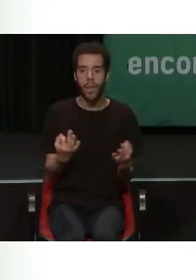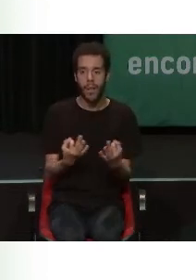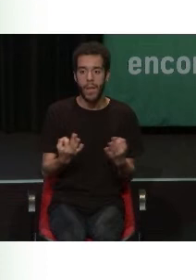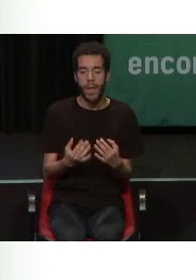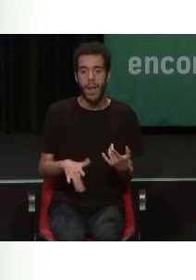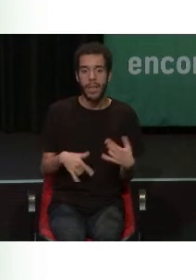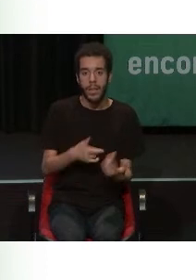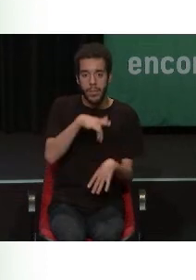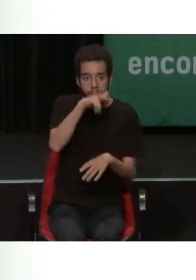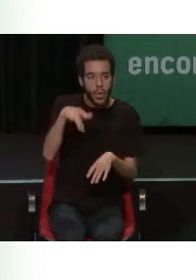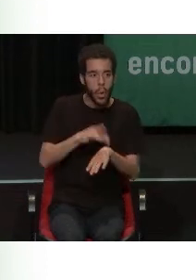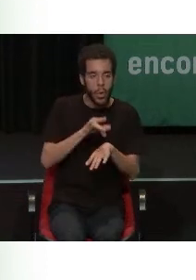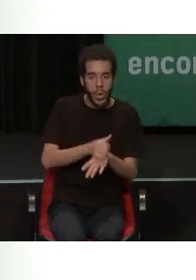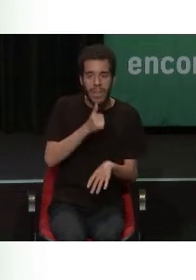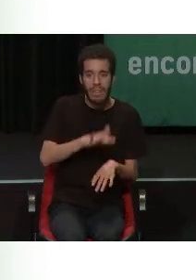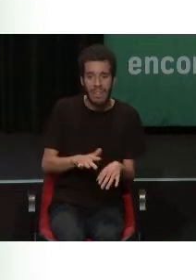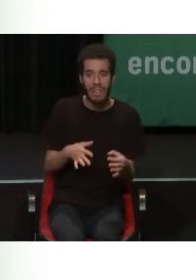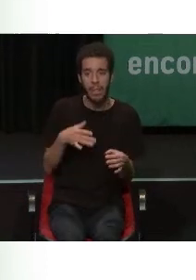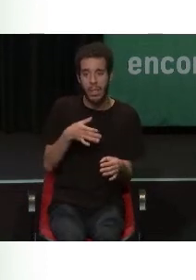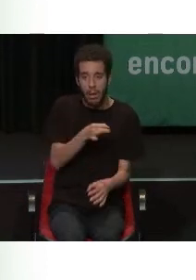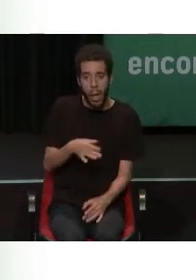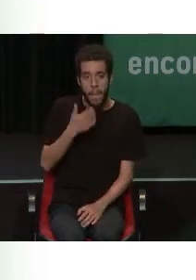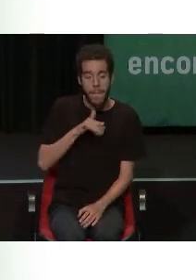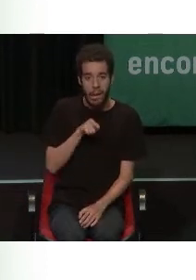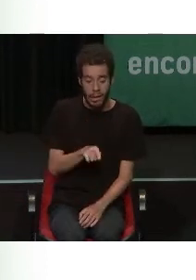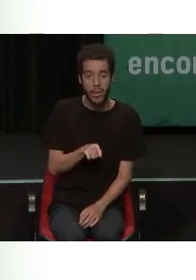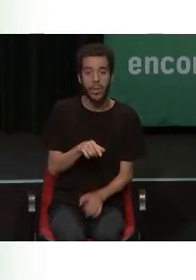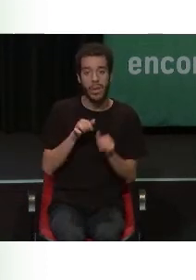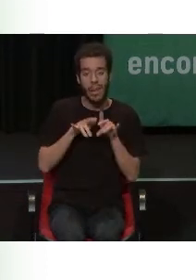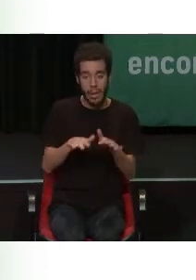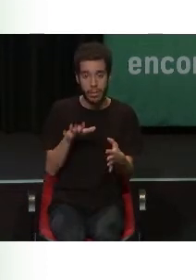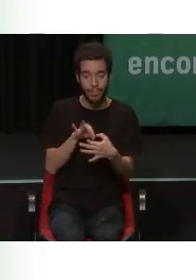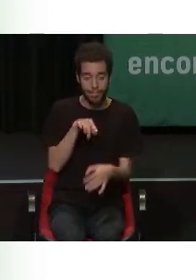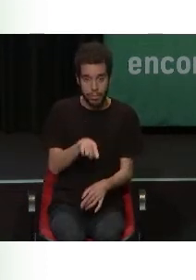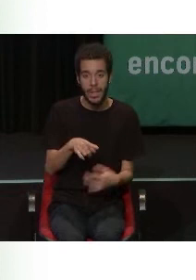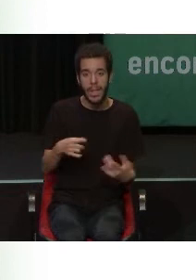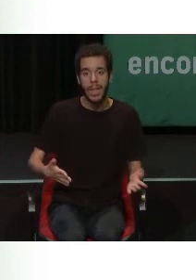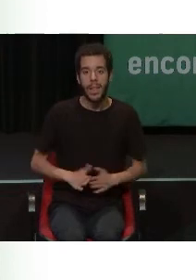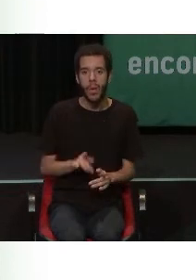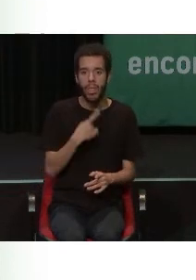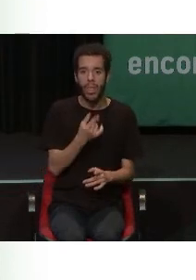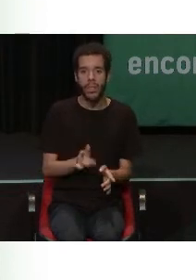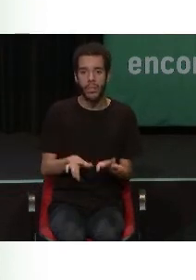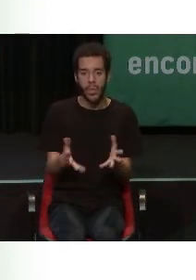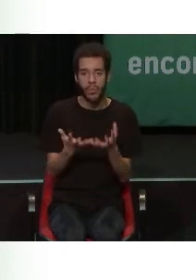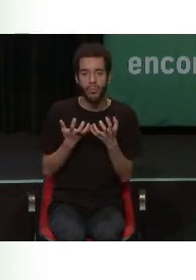leukemia patients has IL-7 receptor gain-of-function mutations that make the receptor